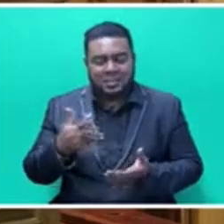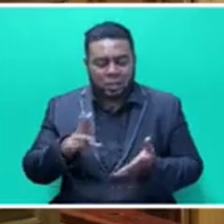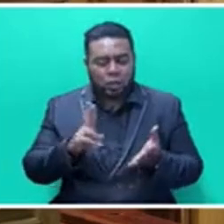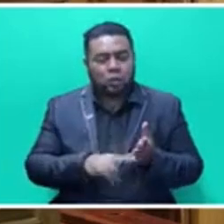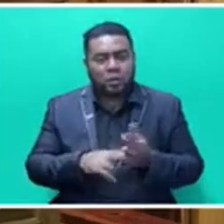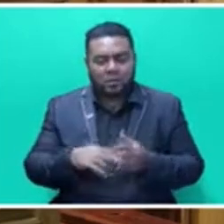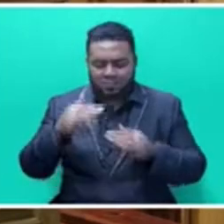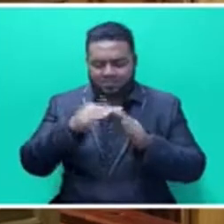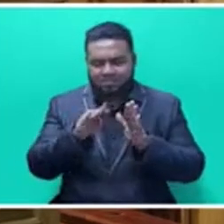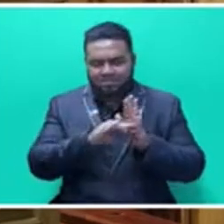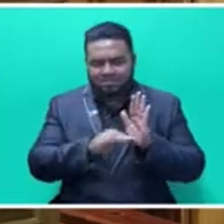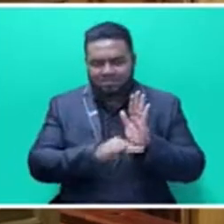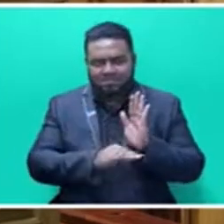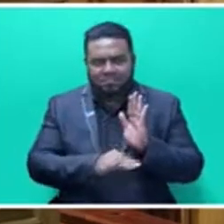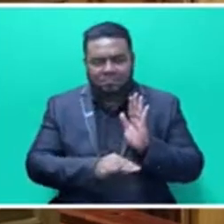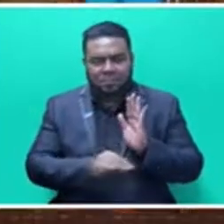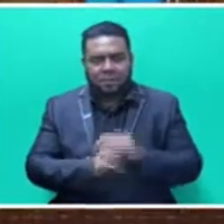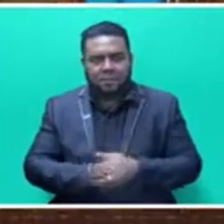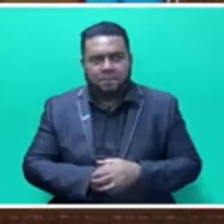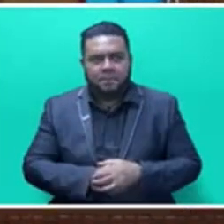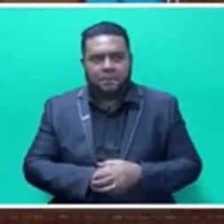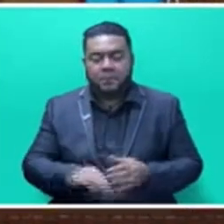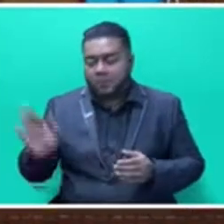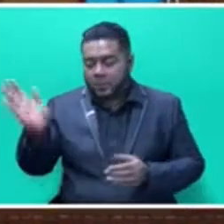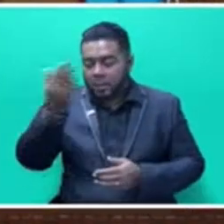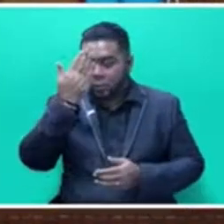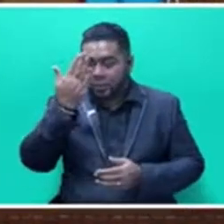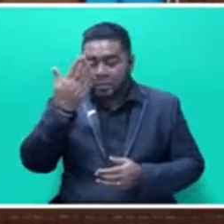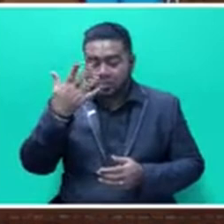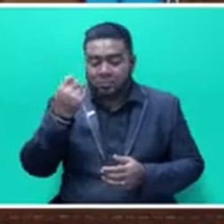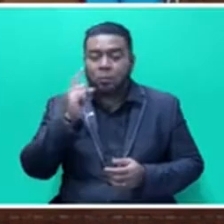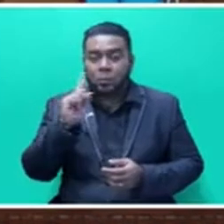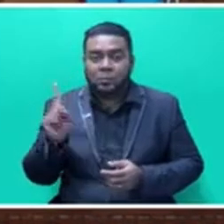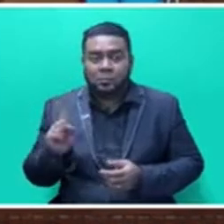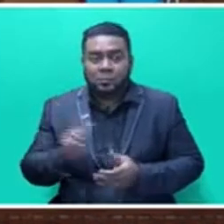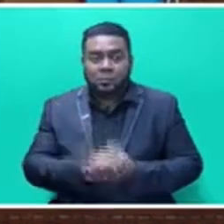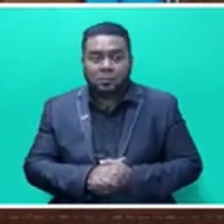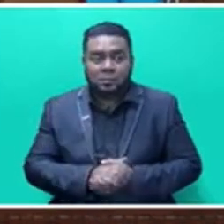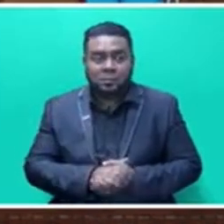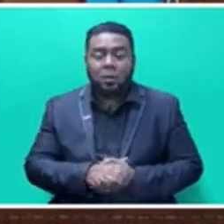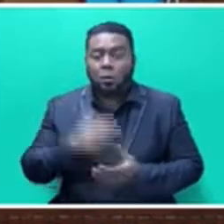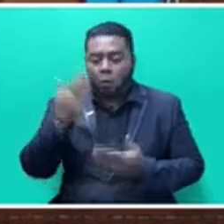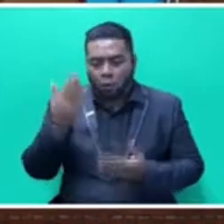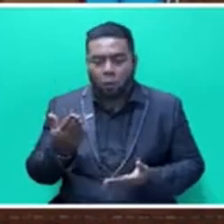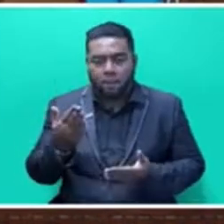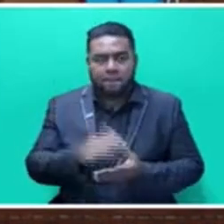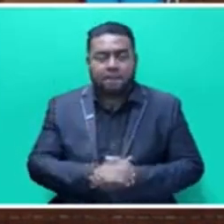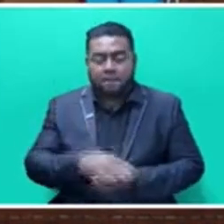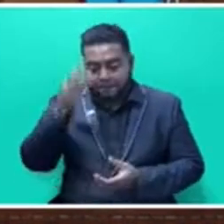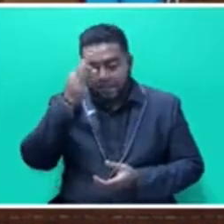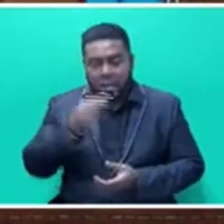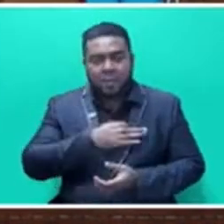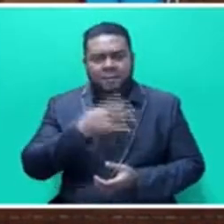notification, outlined the facts and the resulting grounds on which the Honourable Tikondondua believes